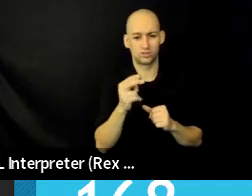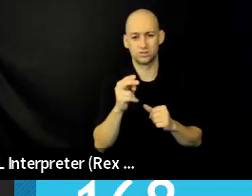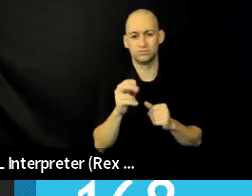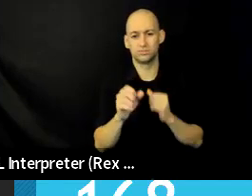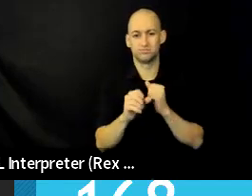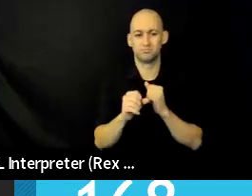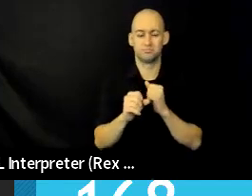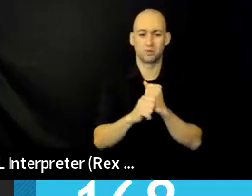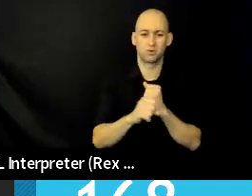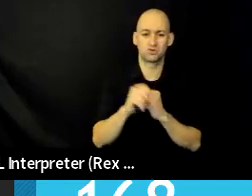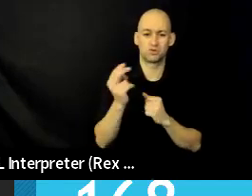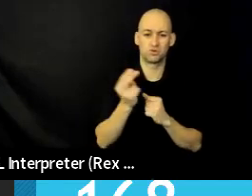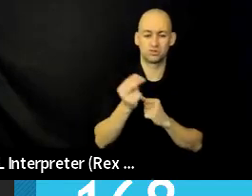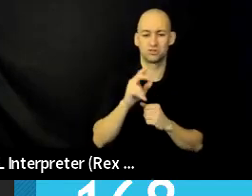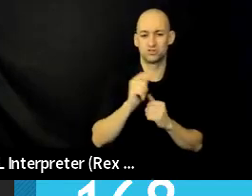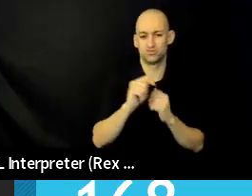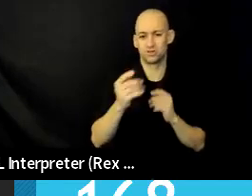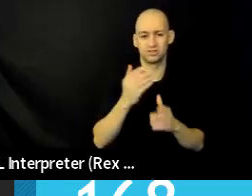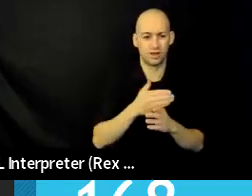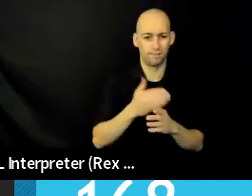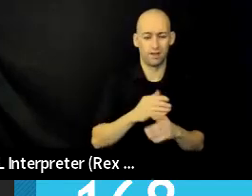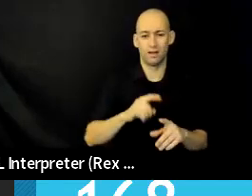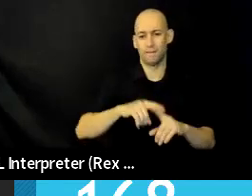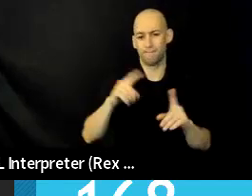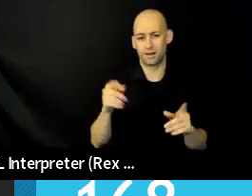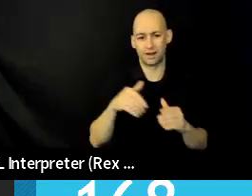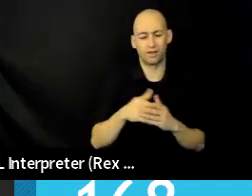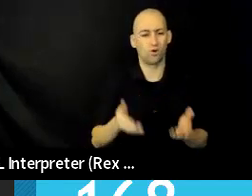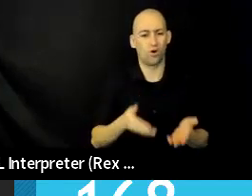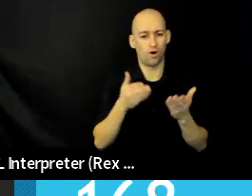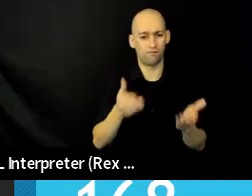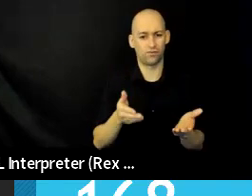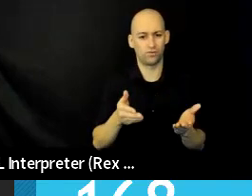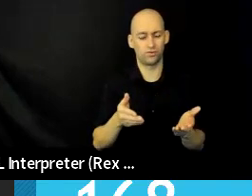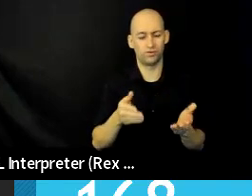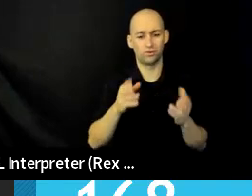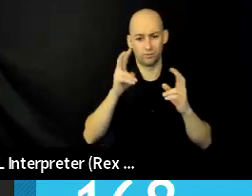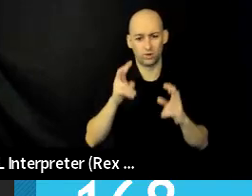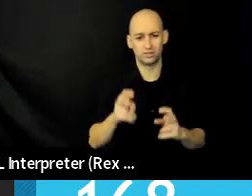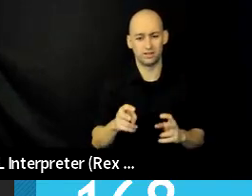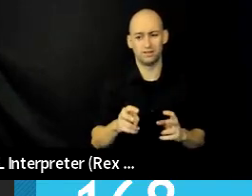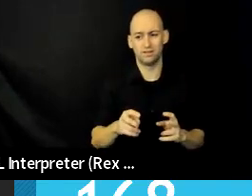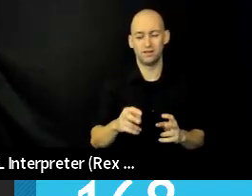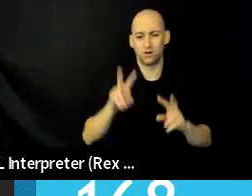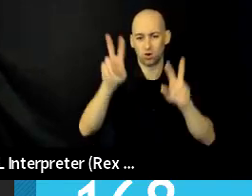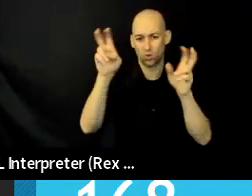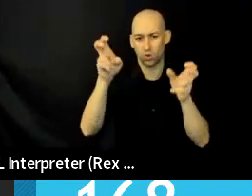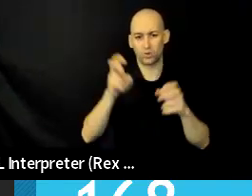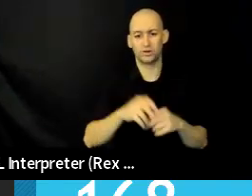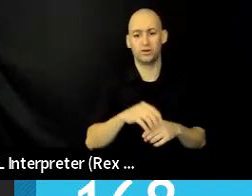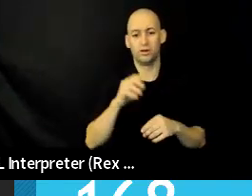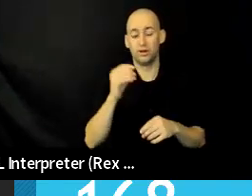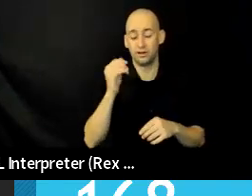truck stop. Yet, in the offer appraisal, quote, although improvements